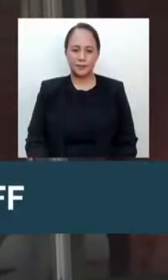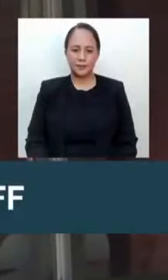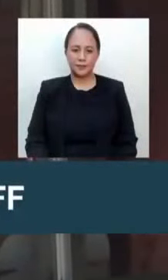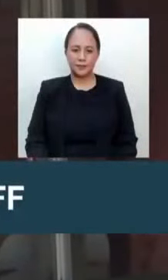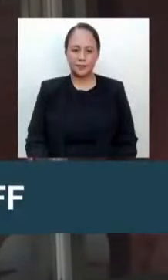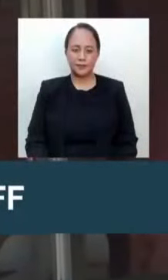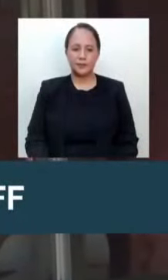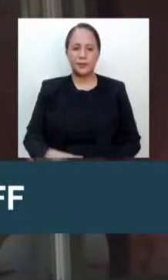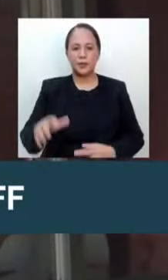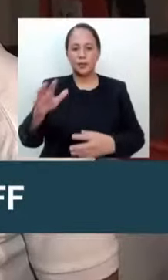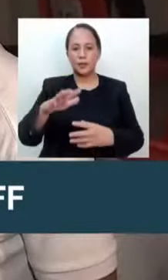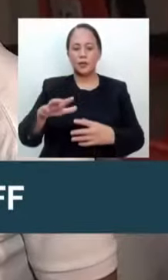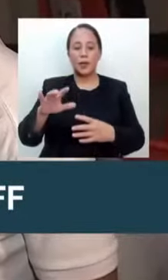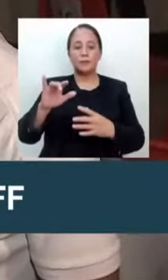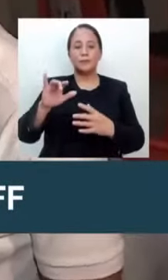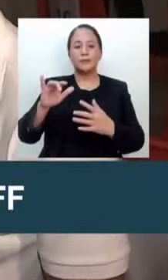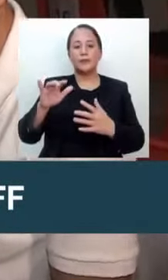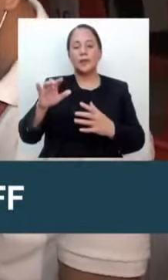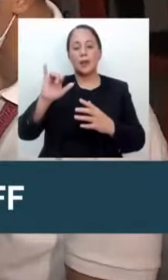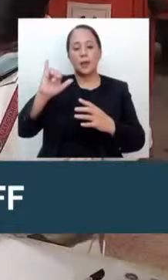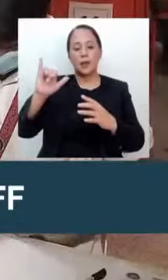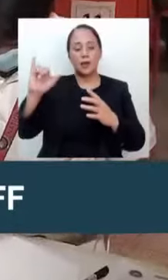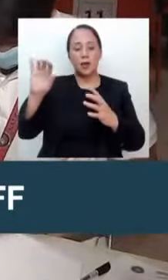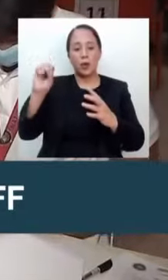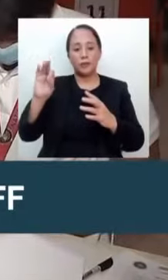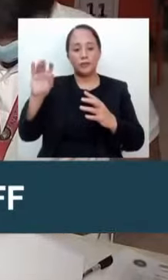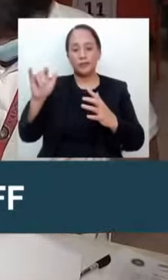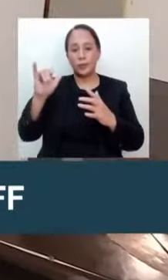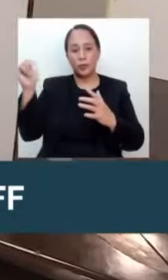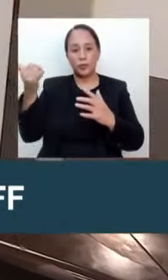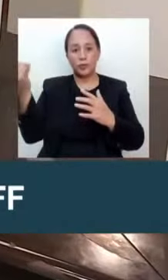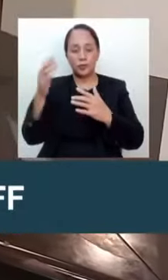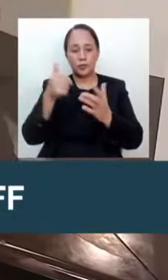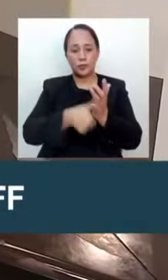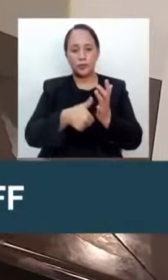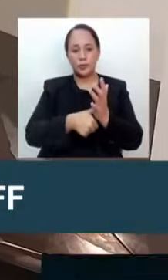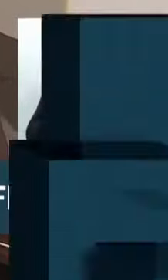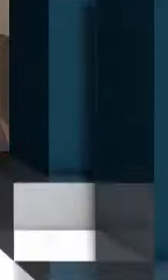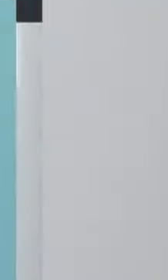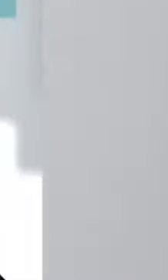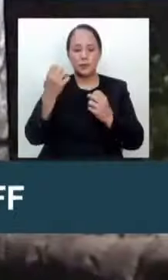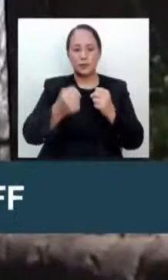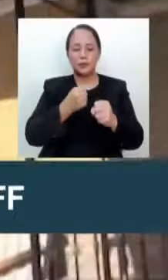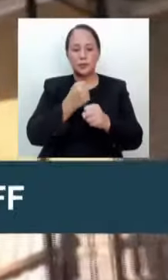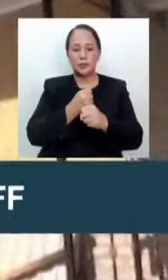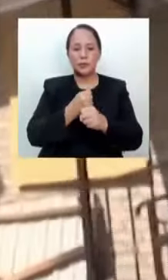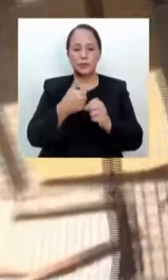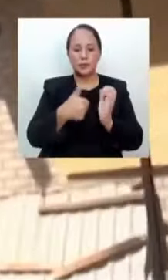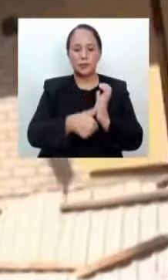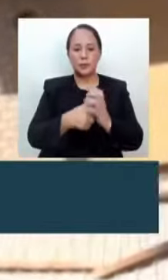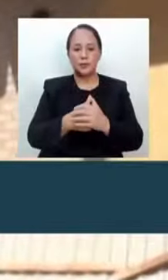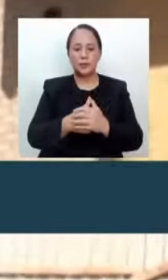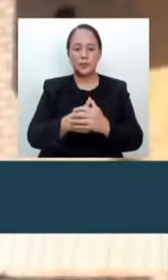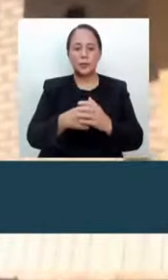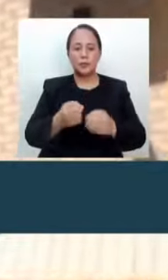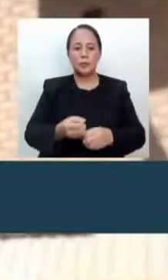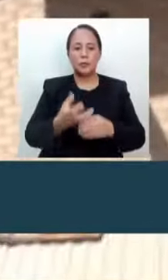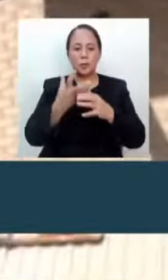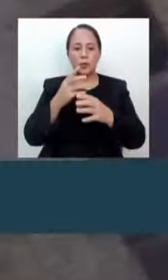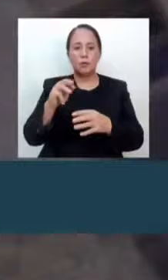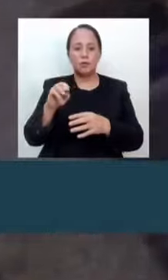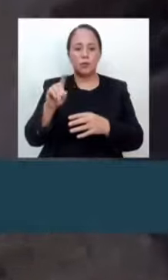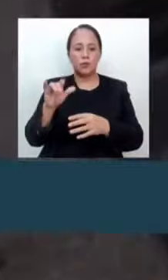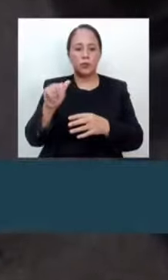Local absentee voters begin casting their ballots for this year's polls. Blasts in Moldova leading to fears of a